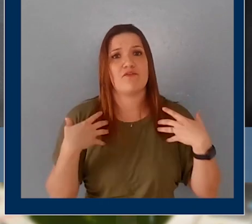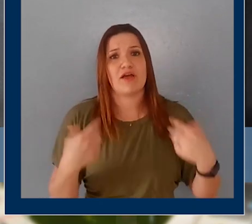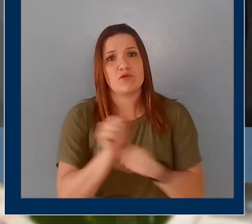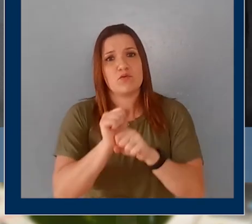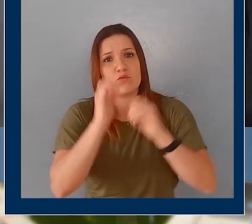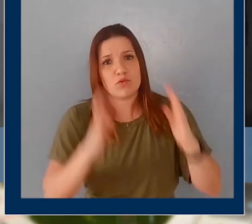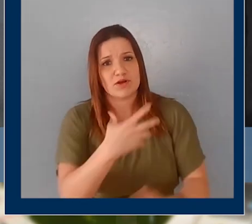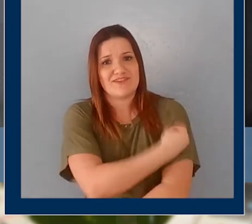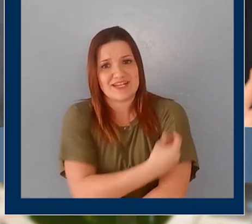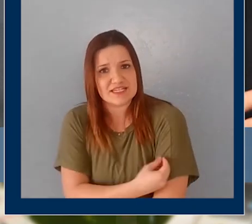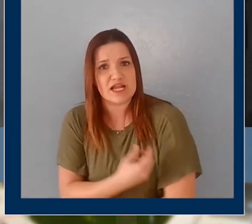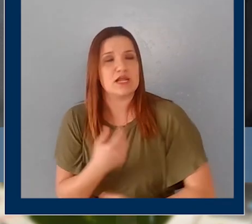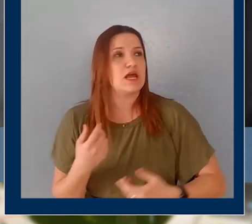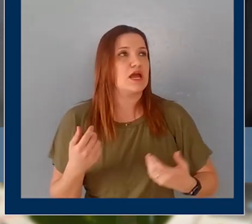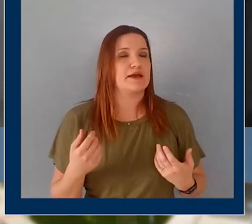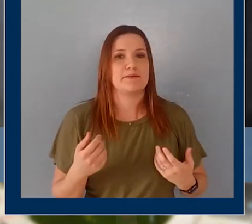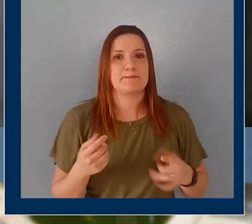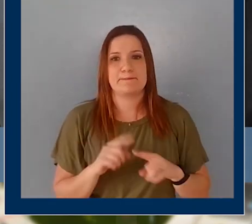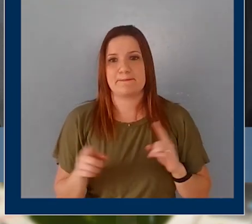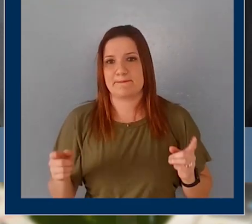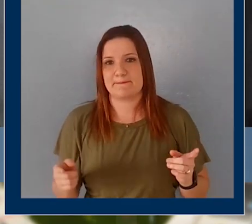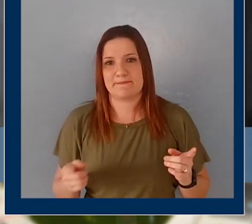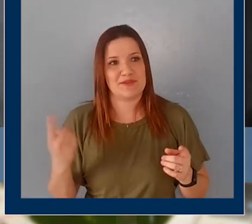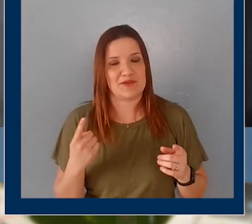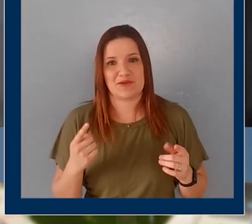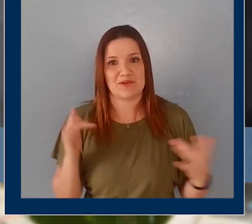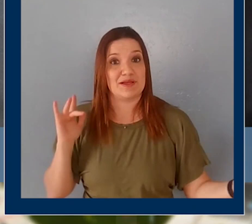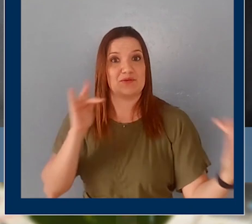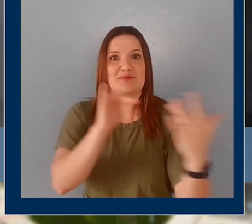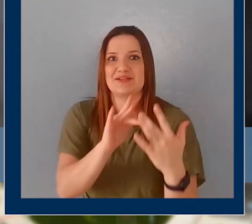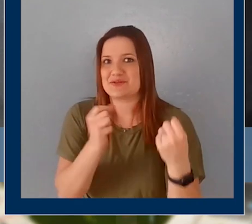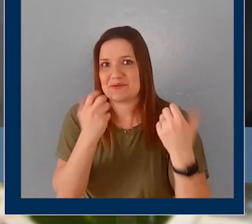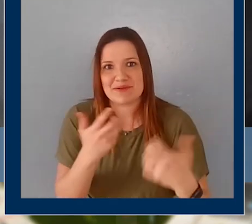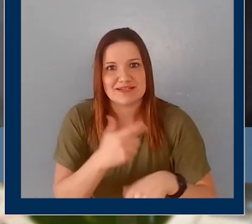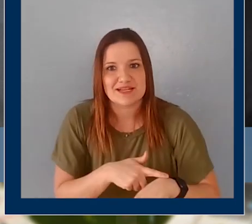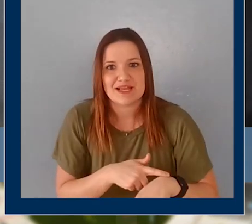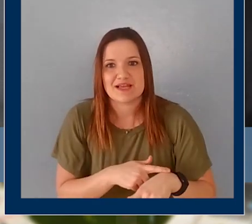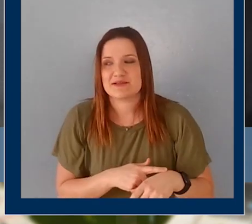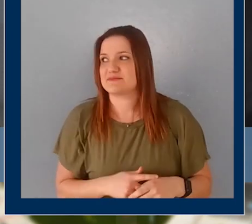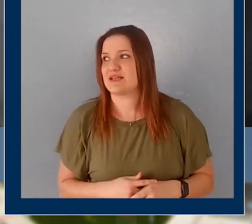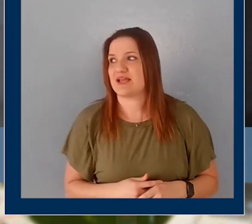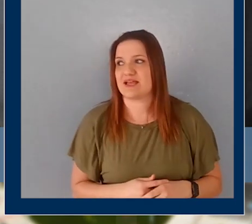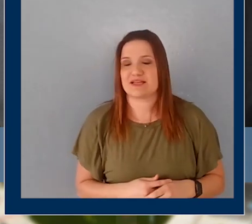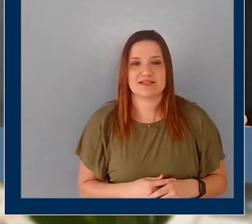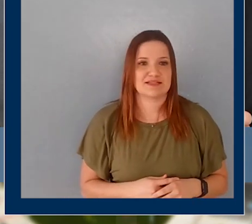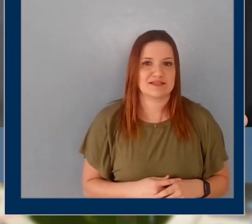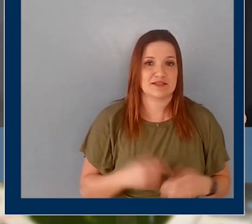Saturday, and we've been pushing really hard to get, all of our healthcare workers vaccinated,